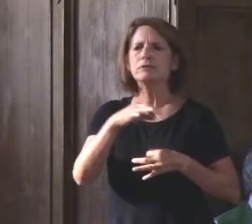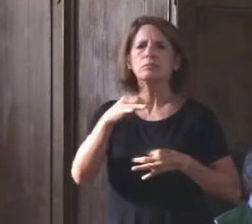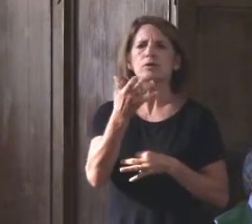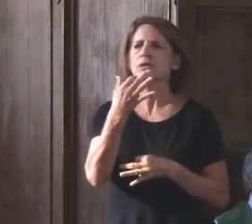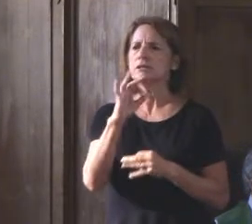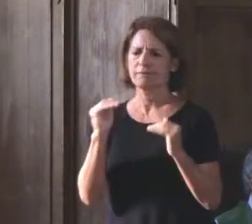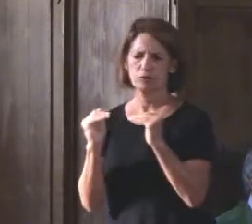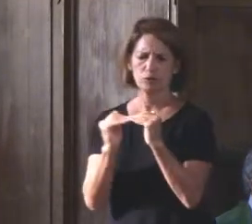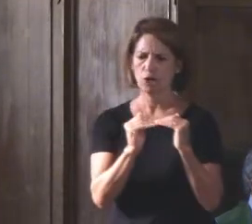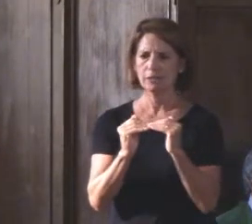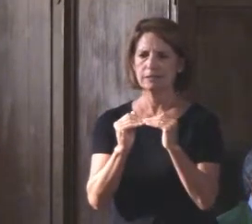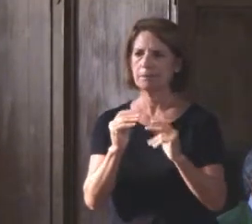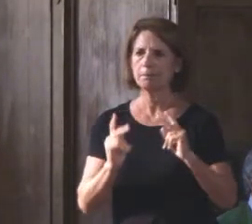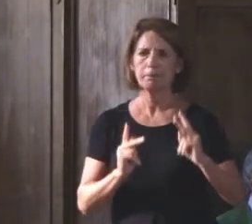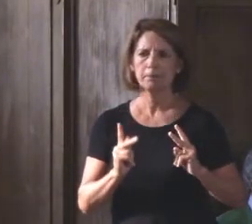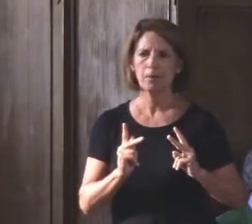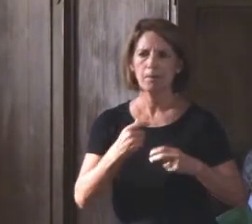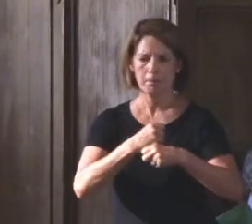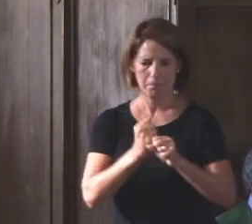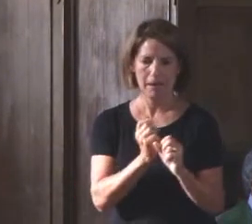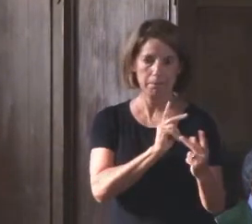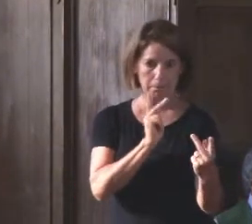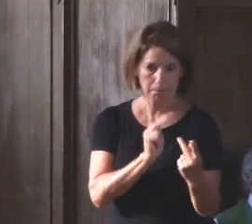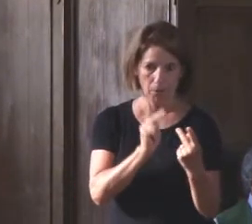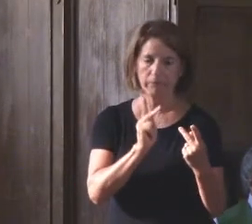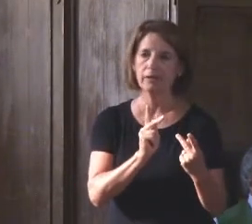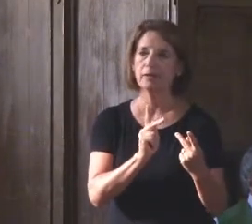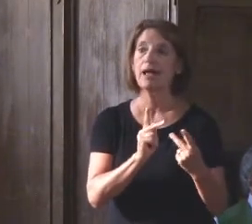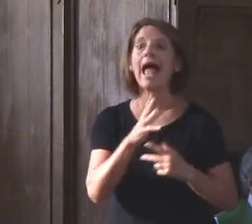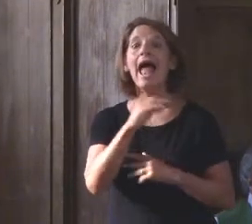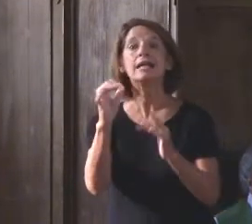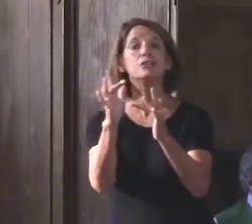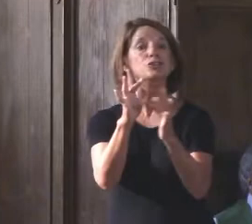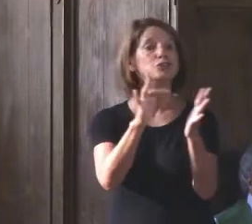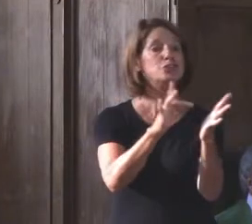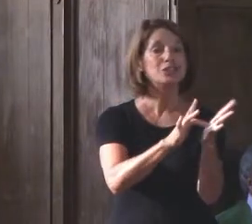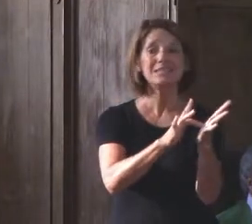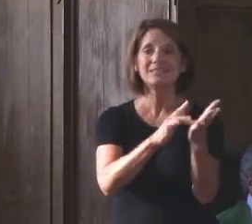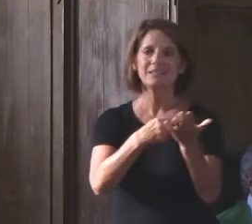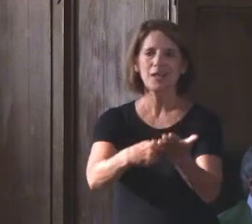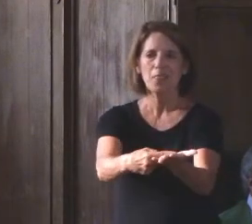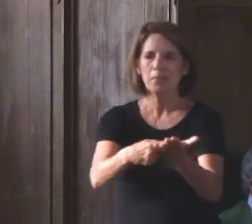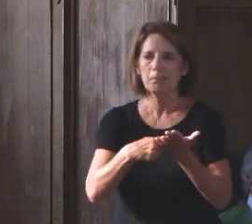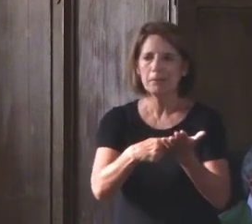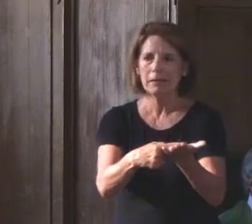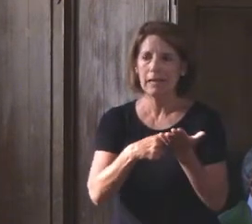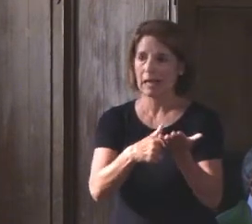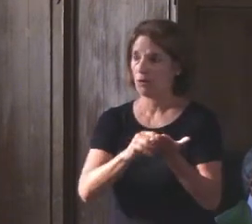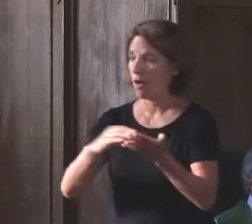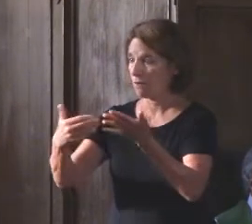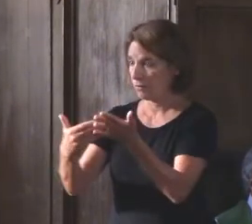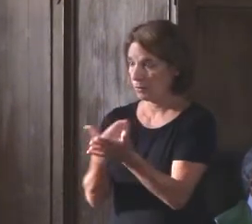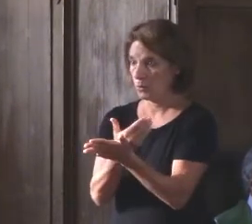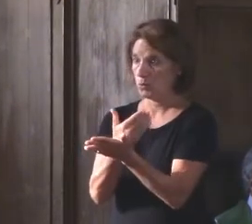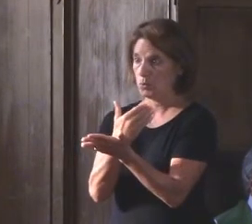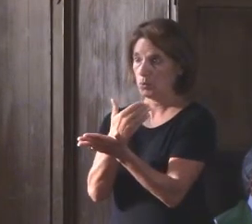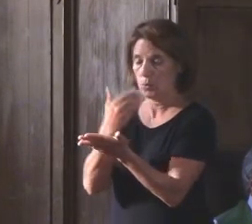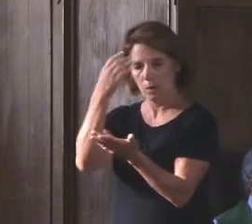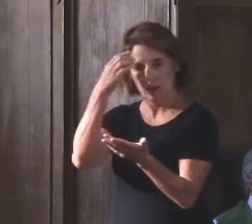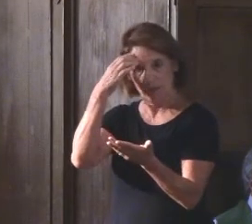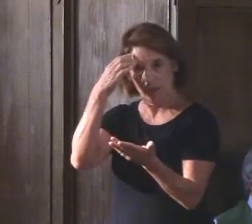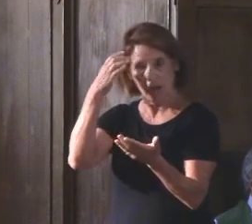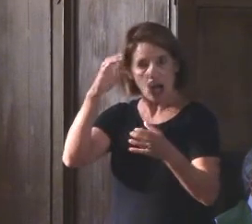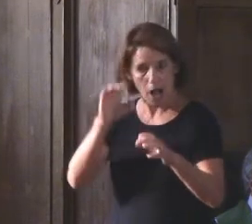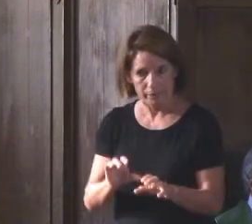perfect, and Jesus, the mediator of a new covenant, and the